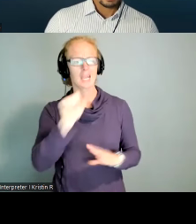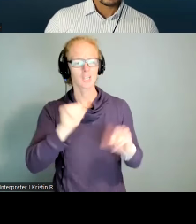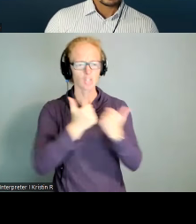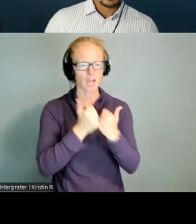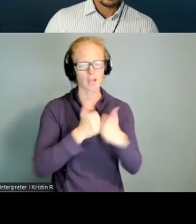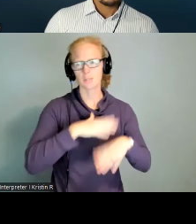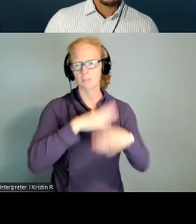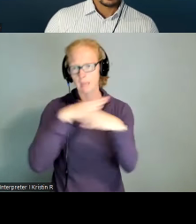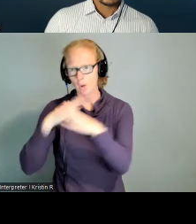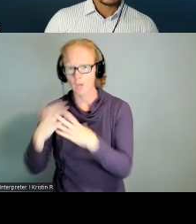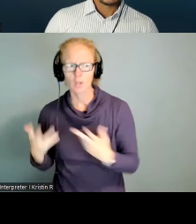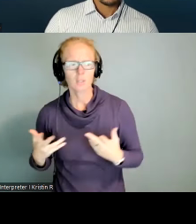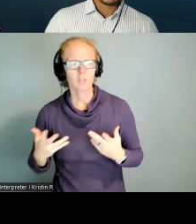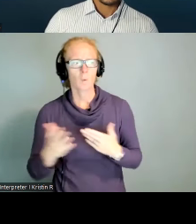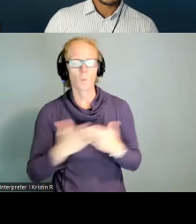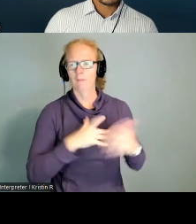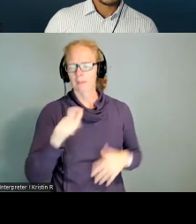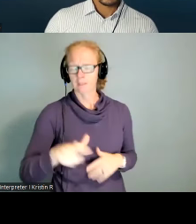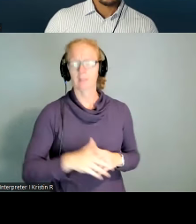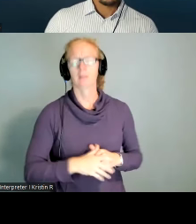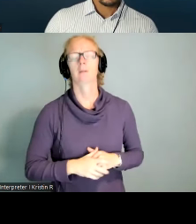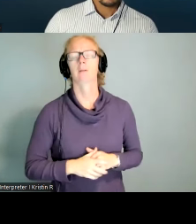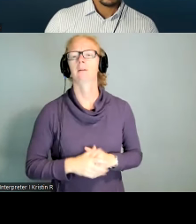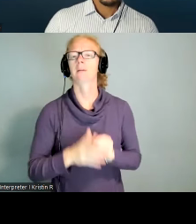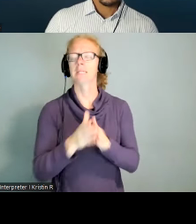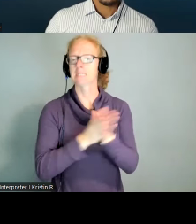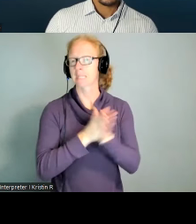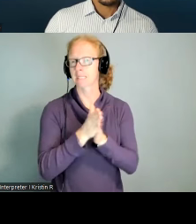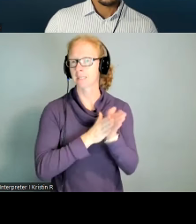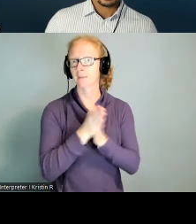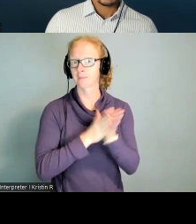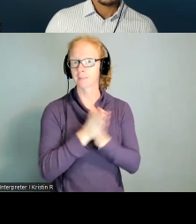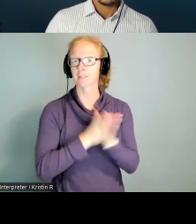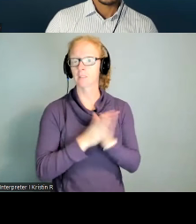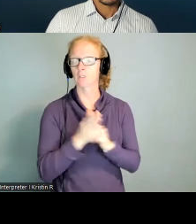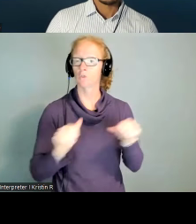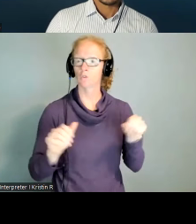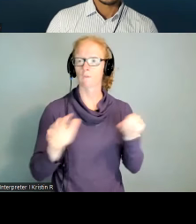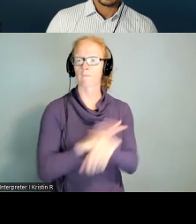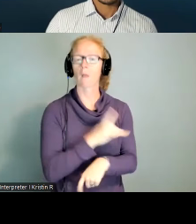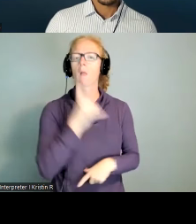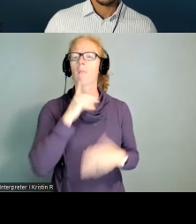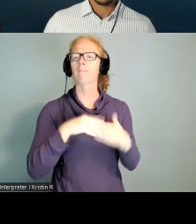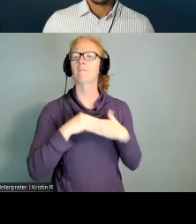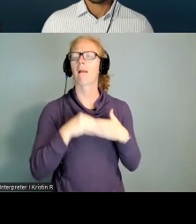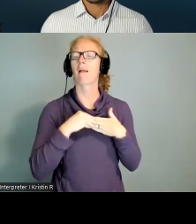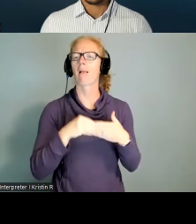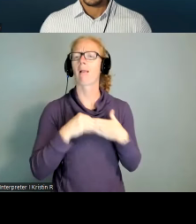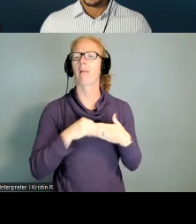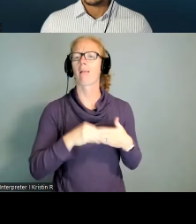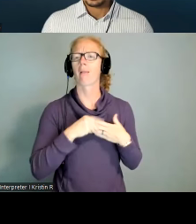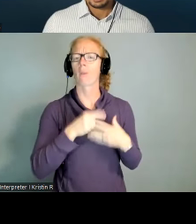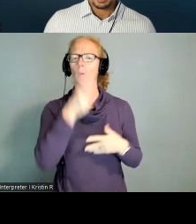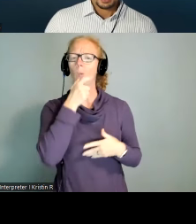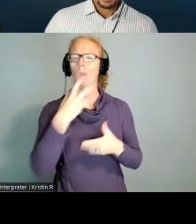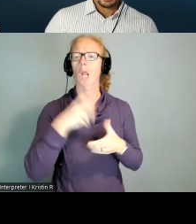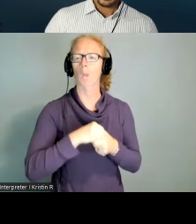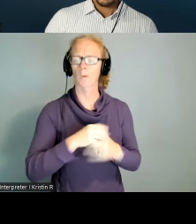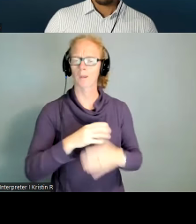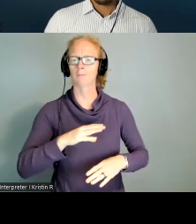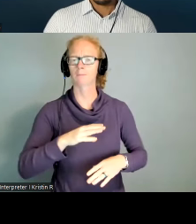They had incentivized residential infill by being really flexible in terms of satisfying the inclusionary